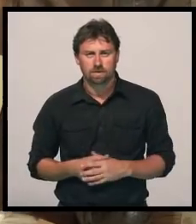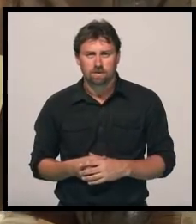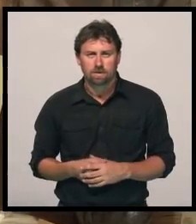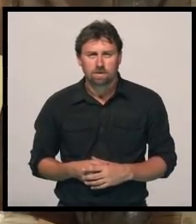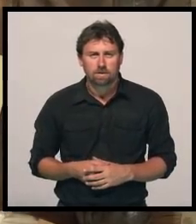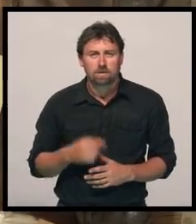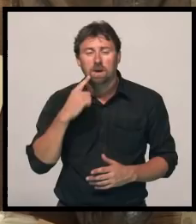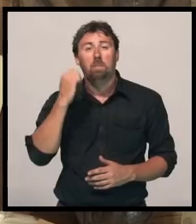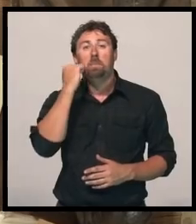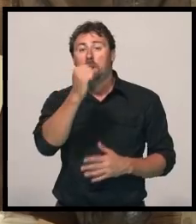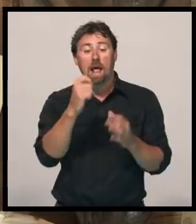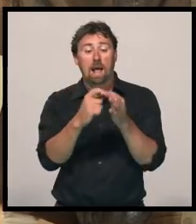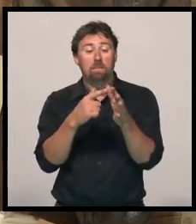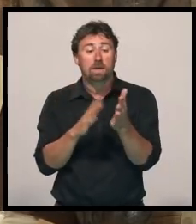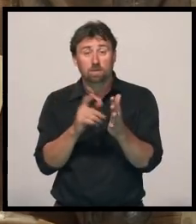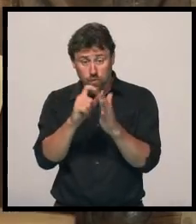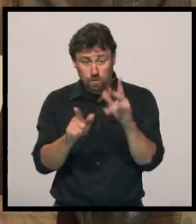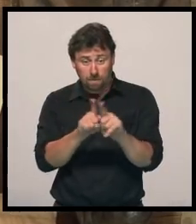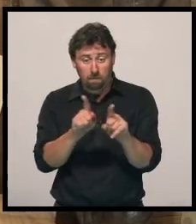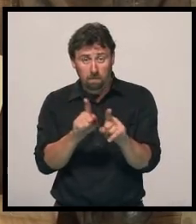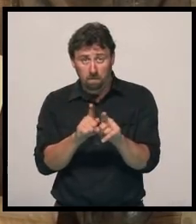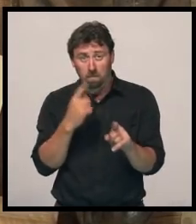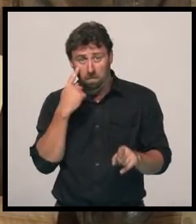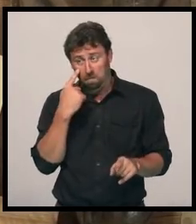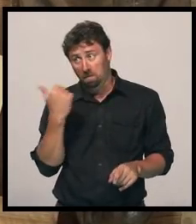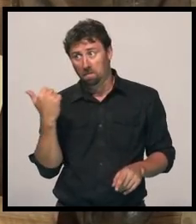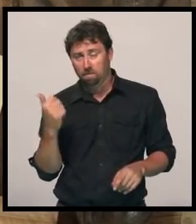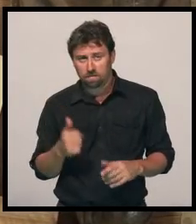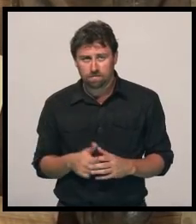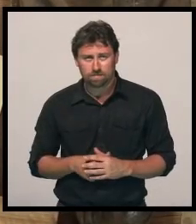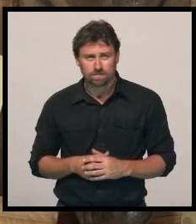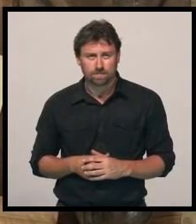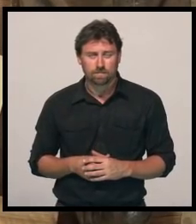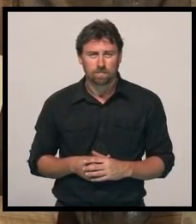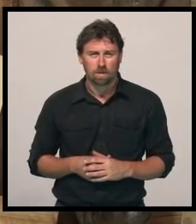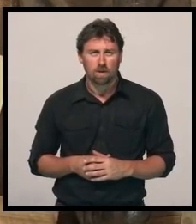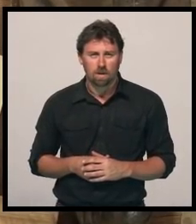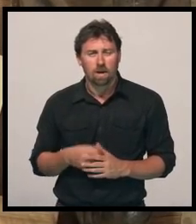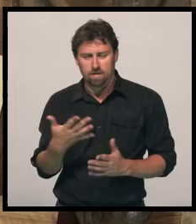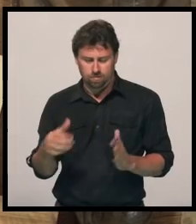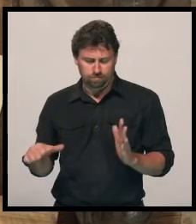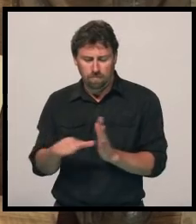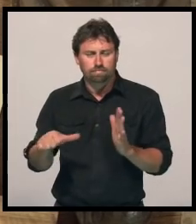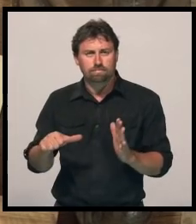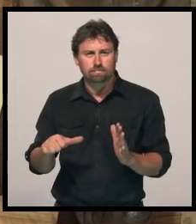try it on a bit of black bean, find a nice bit. You'll notice that this is a lot tougher